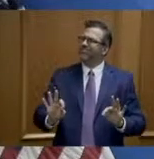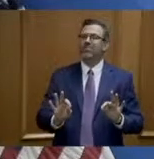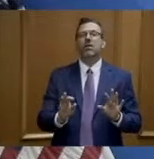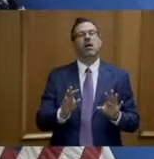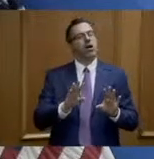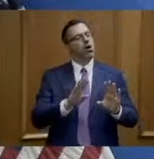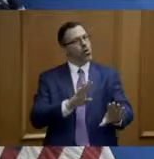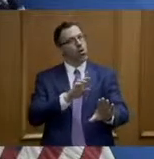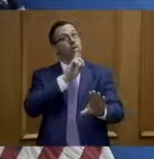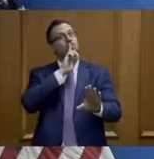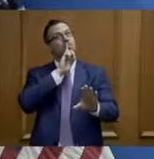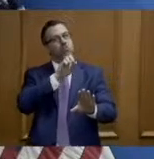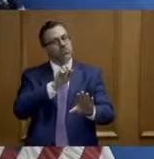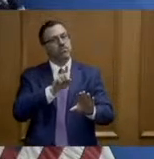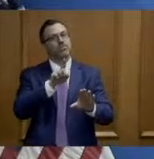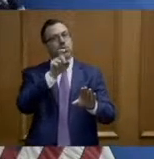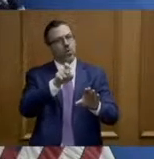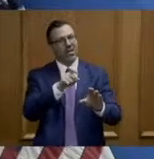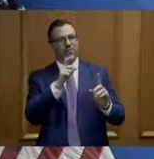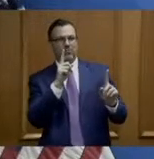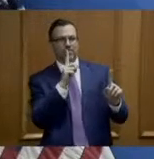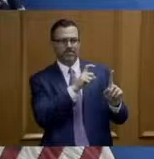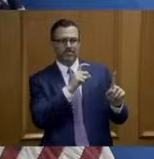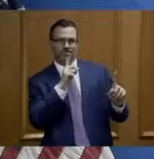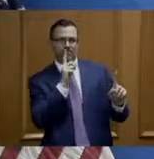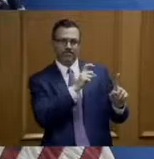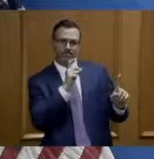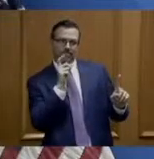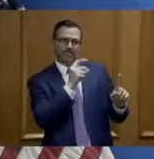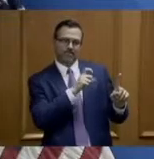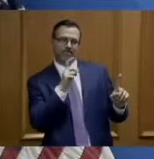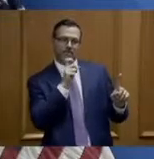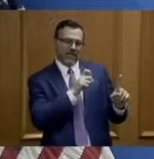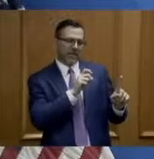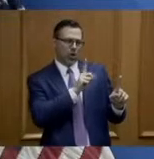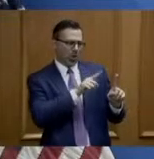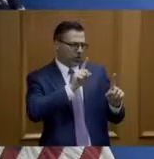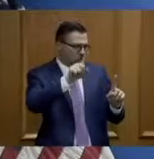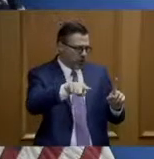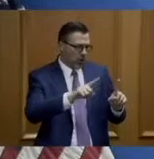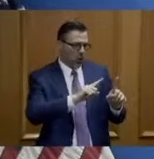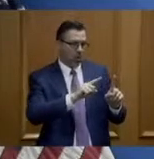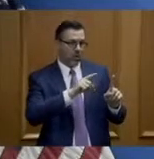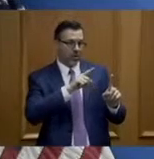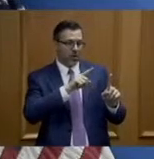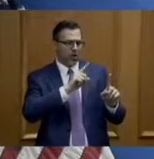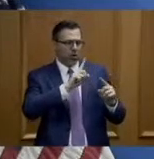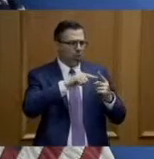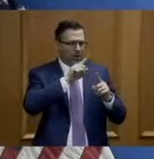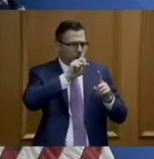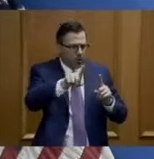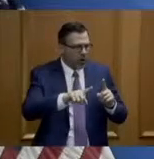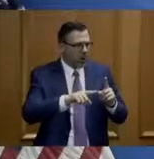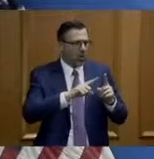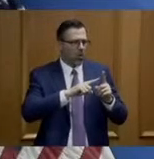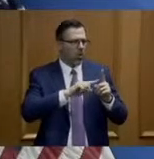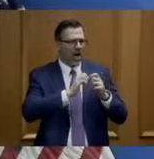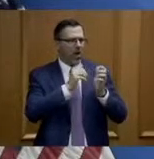don't get accurate information, it really highlights the importance of people giving us accurate contact